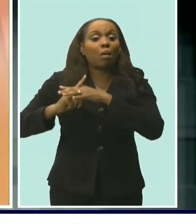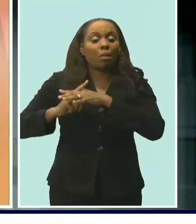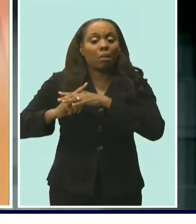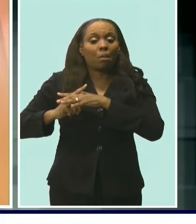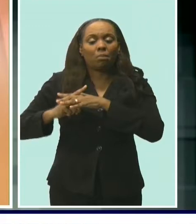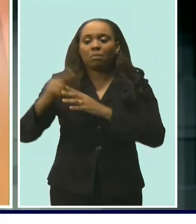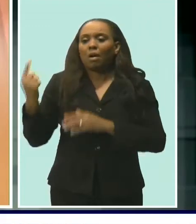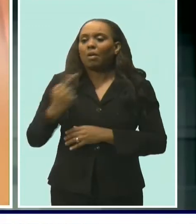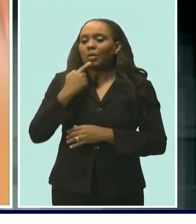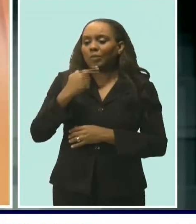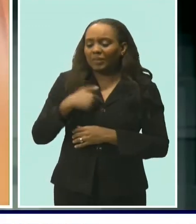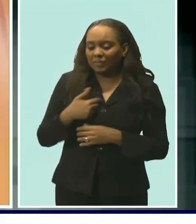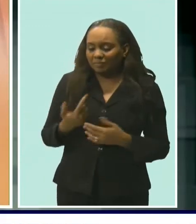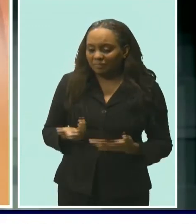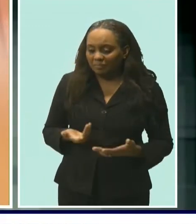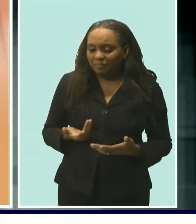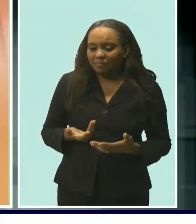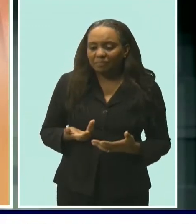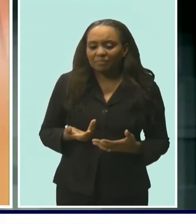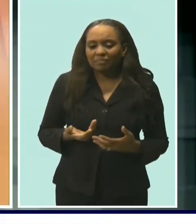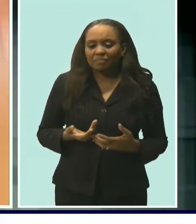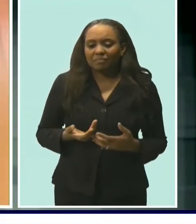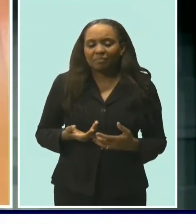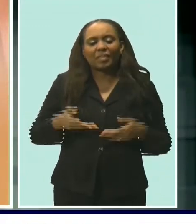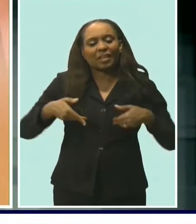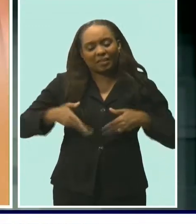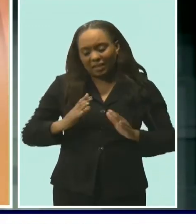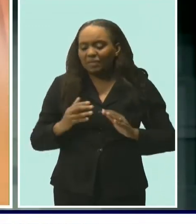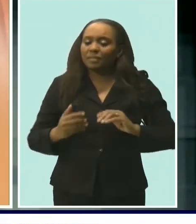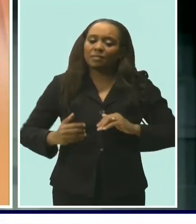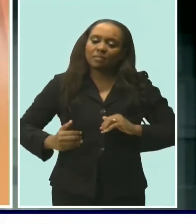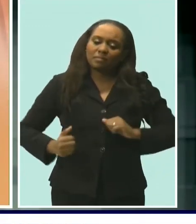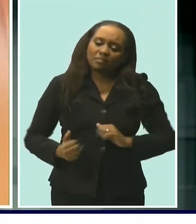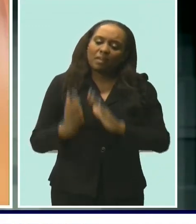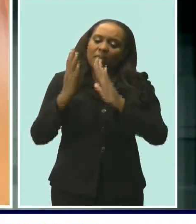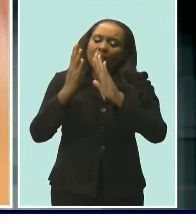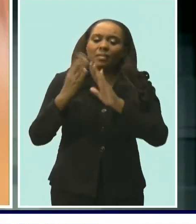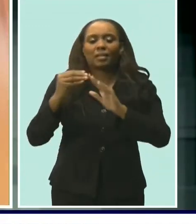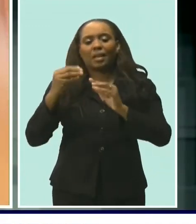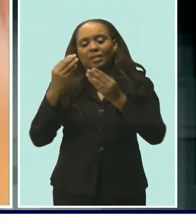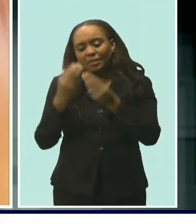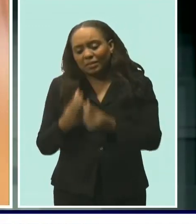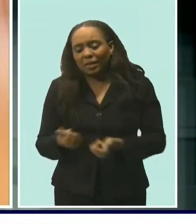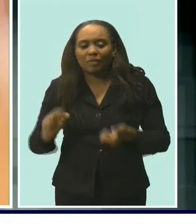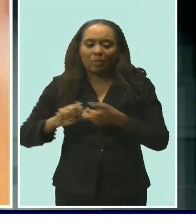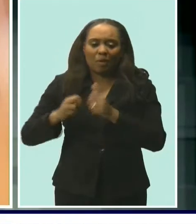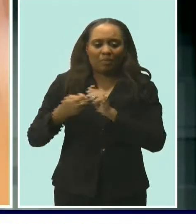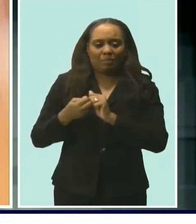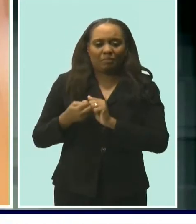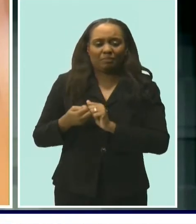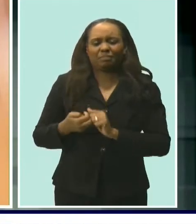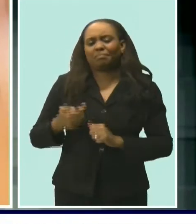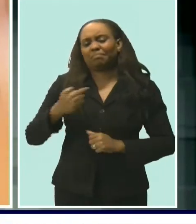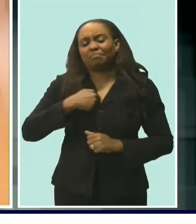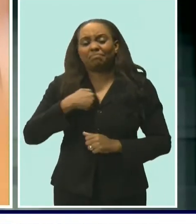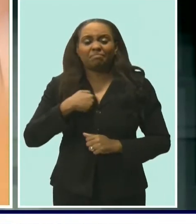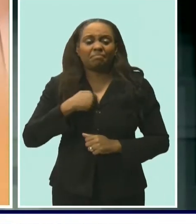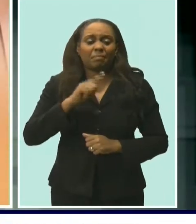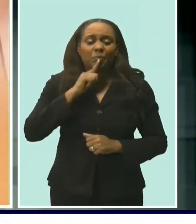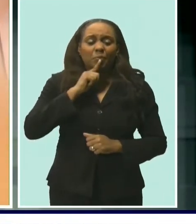always said to me, "Let us face it and fix it." I am eternally grateful for